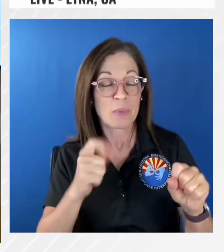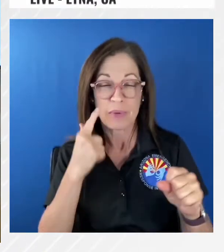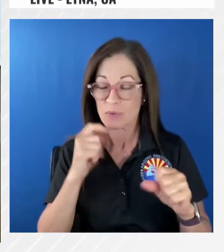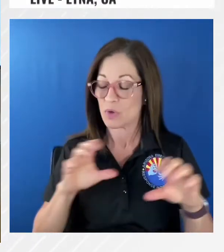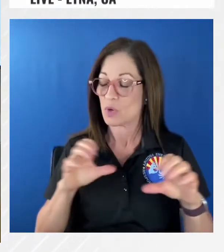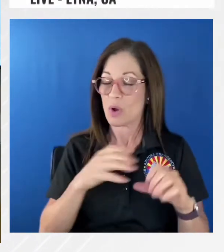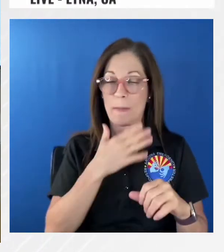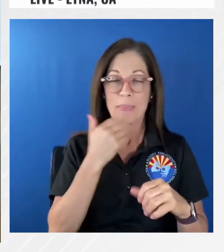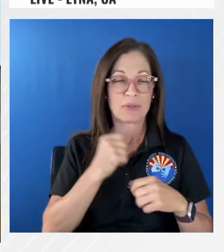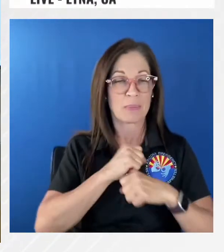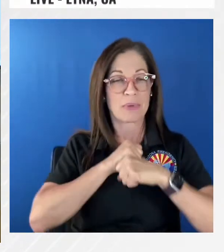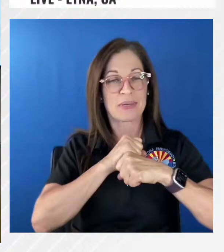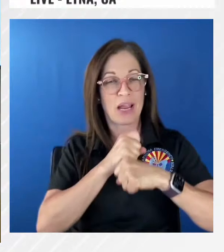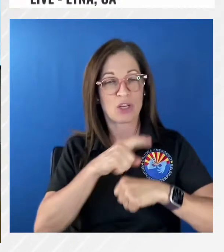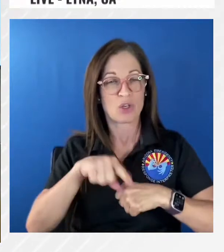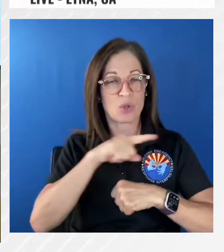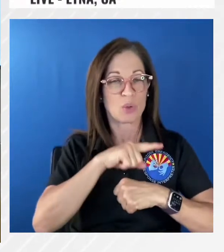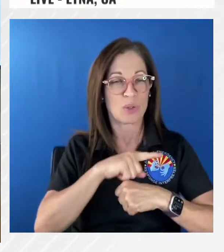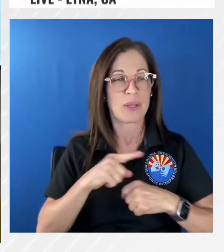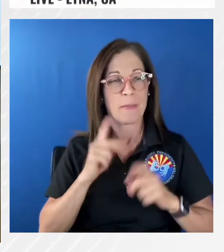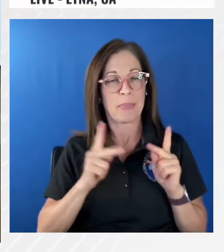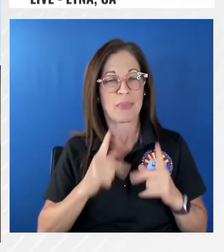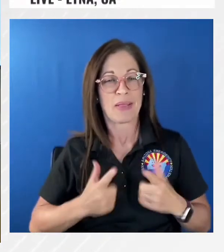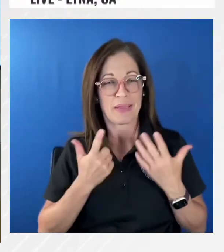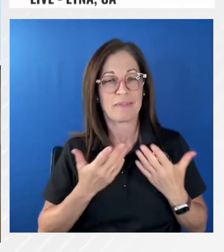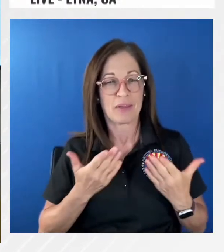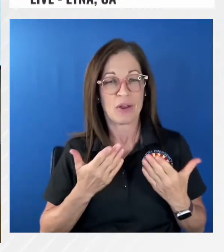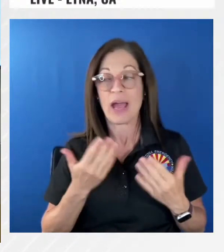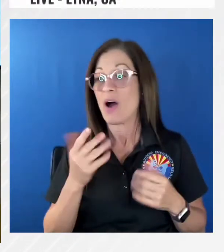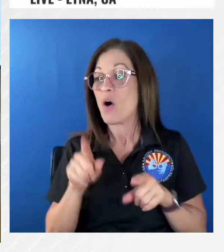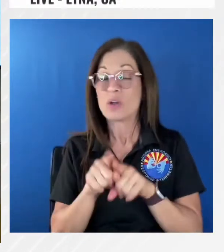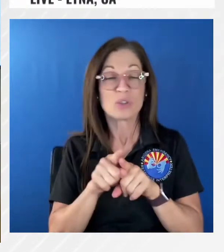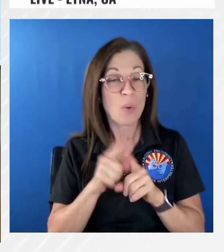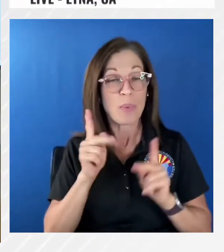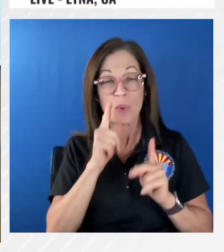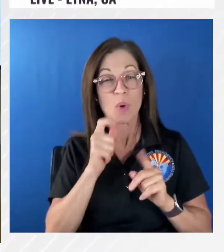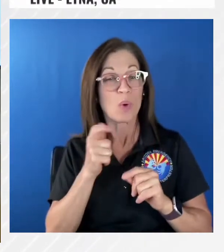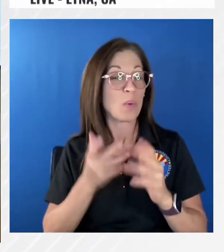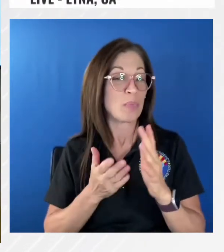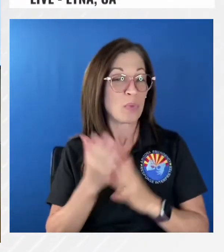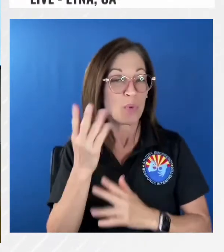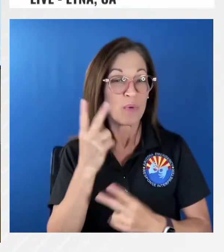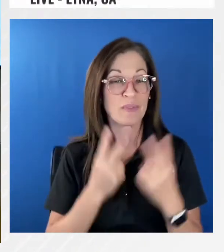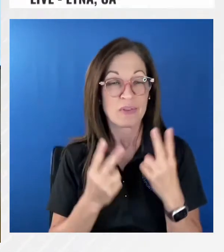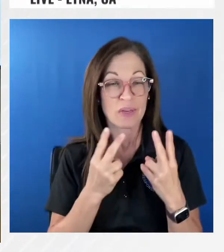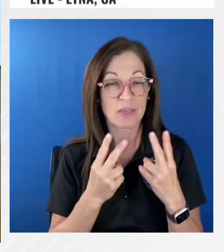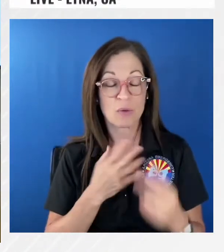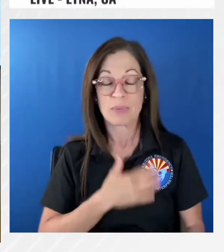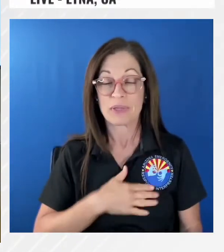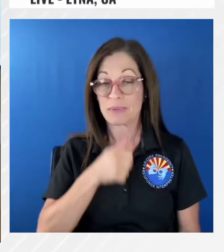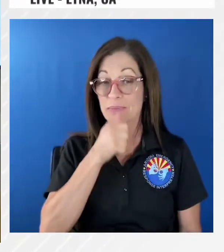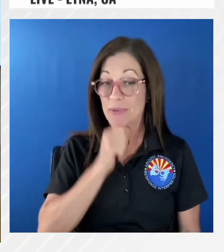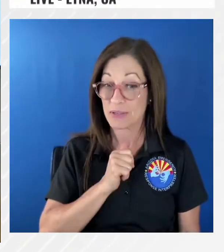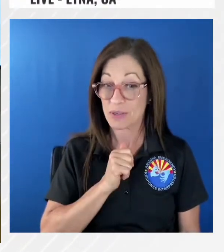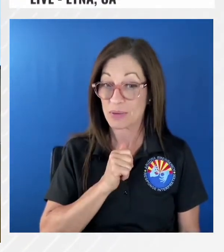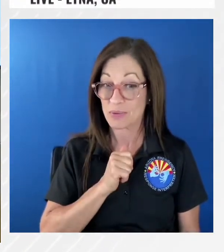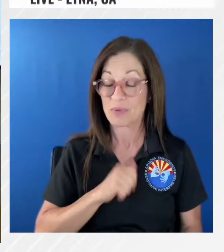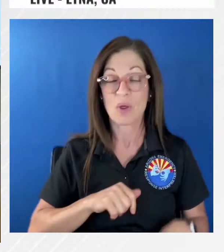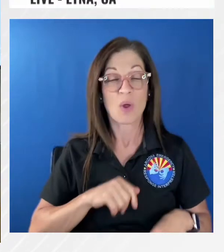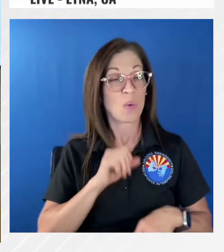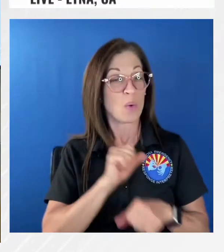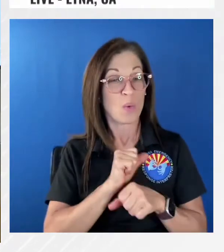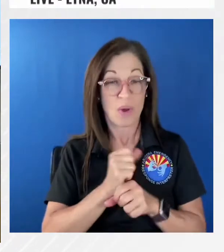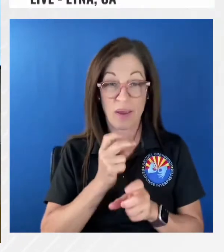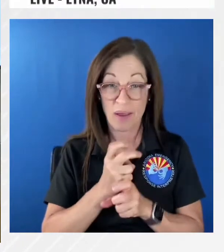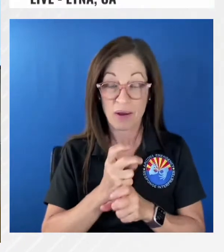of Siskiyou, and anybody that's traveling through the area. So again, be patient with us. We will work through the process, and if you allow